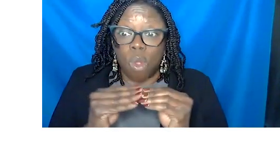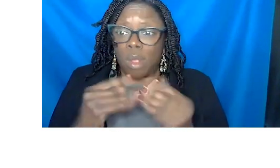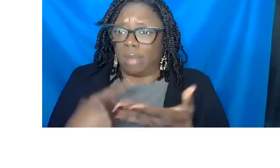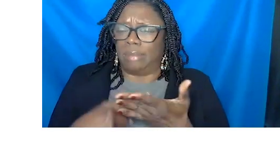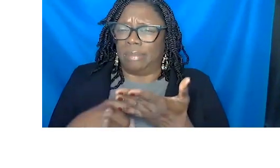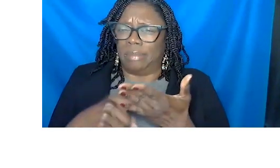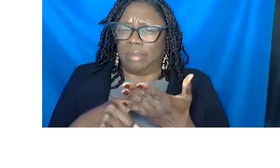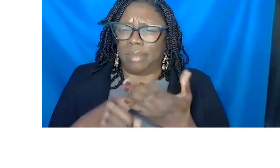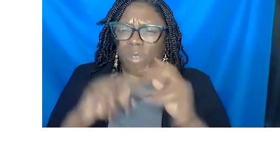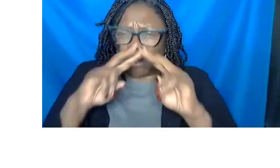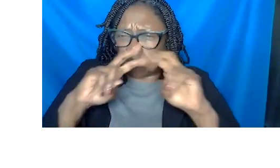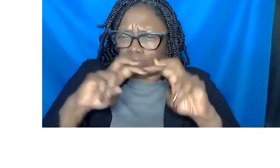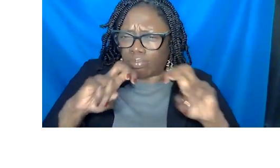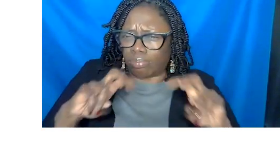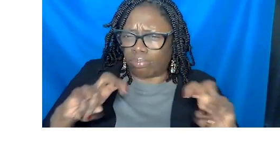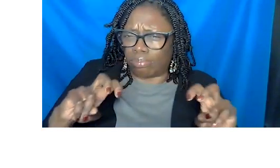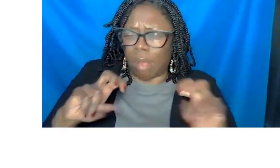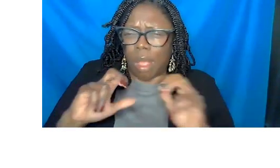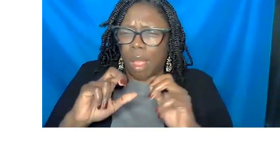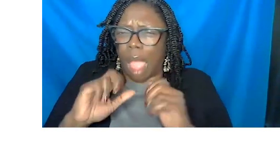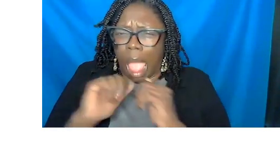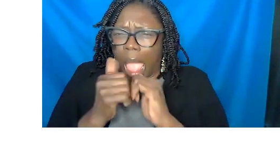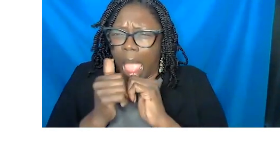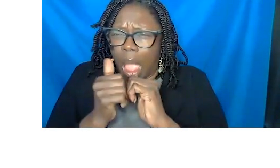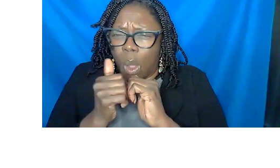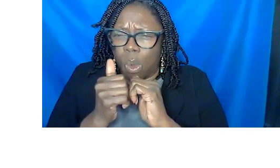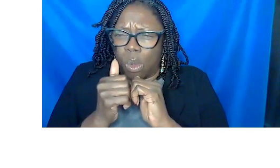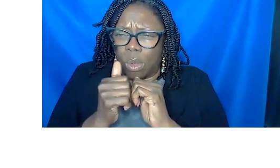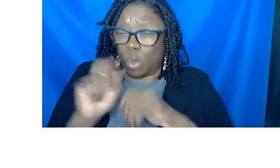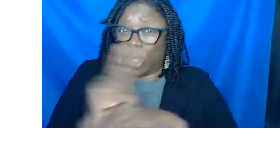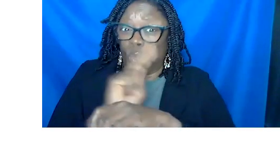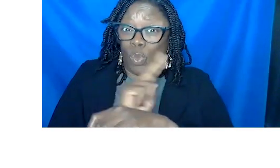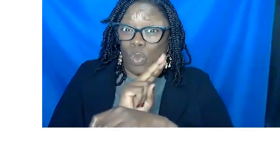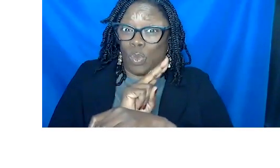start exploring some of the ways that you might be able to utilize it